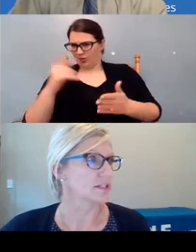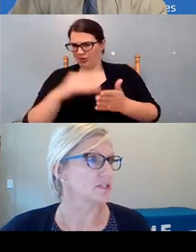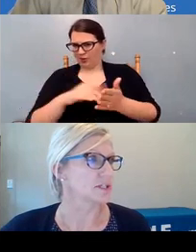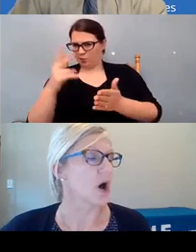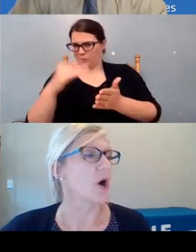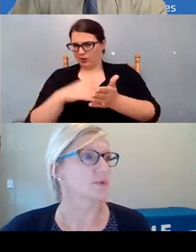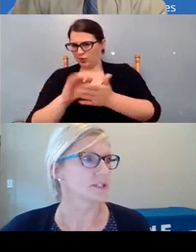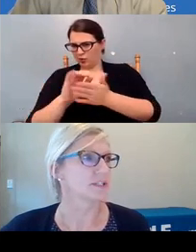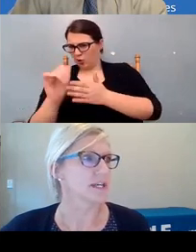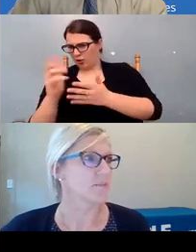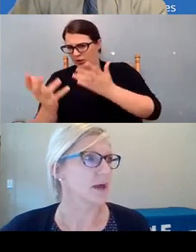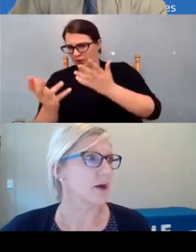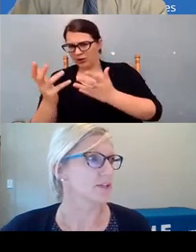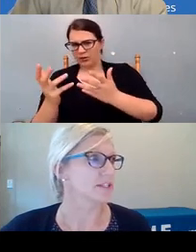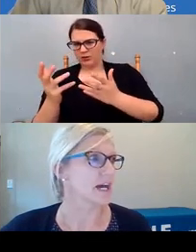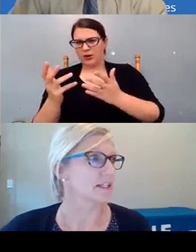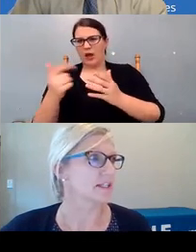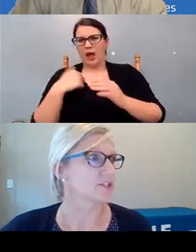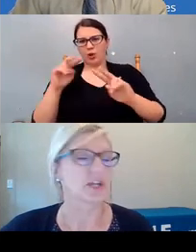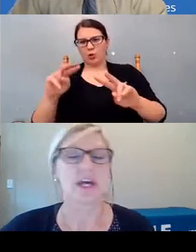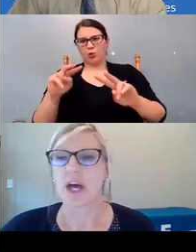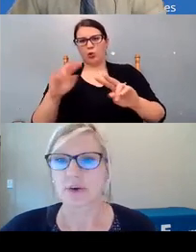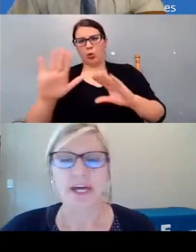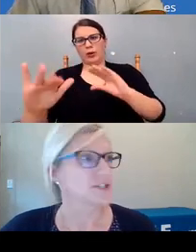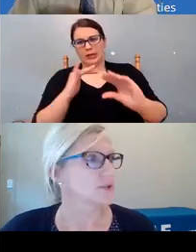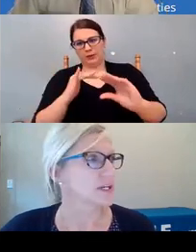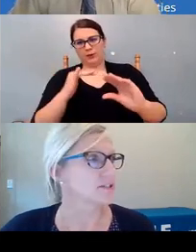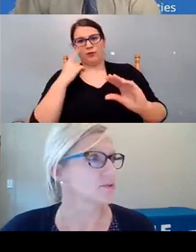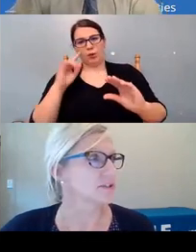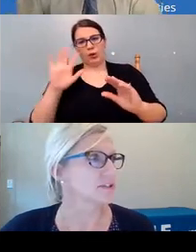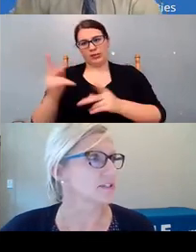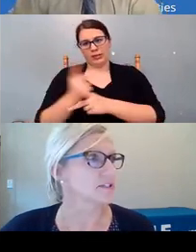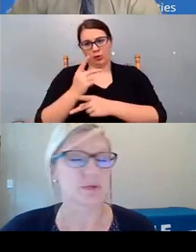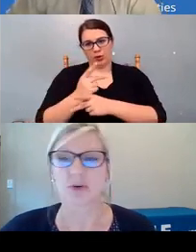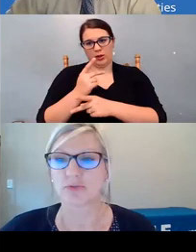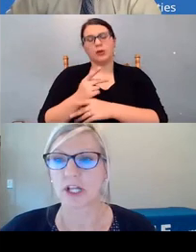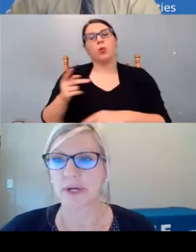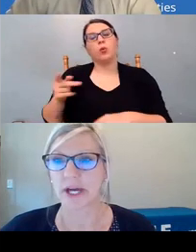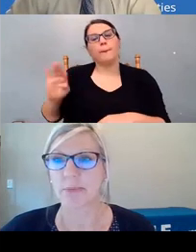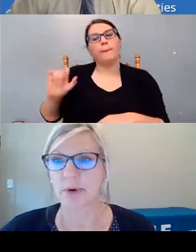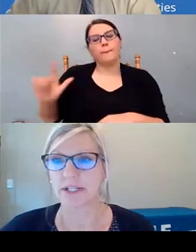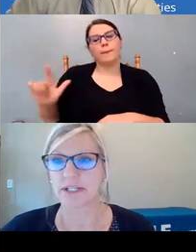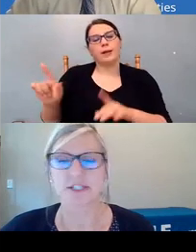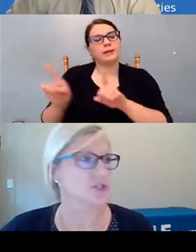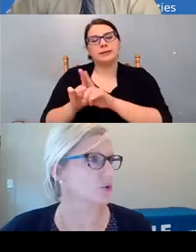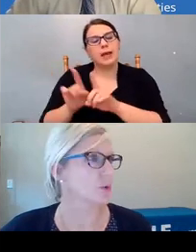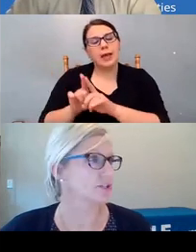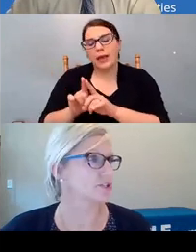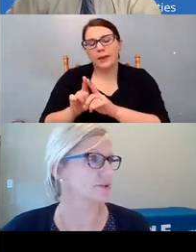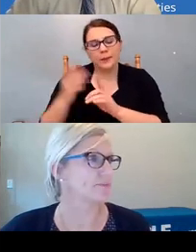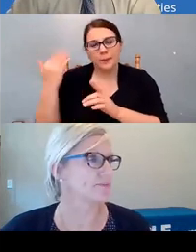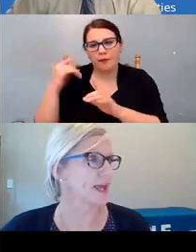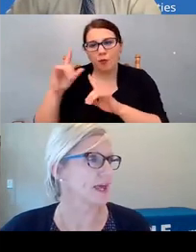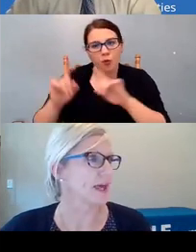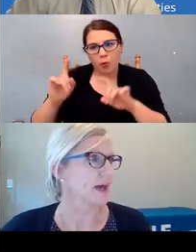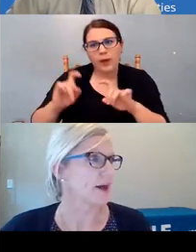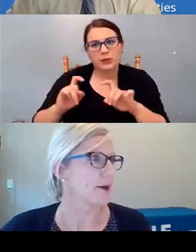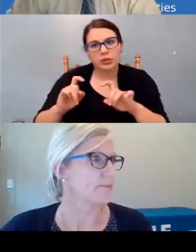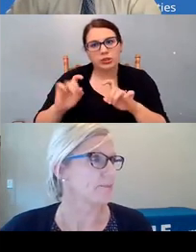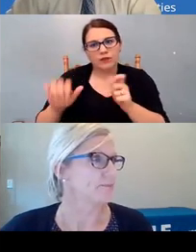to the email, this calculation. Okay, so this is Bill following up on his initial question.